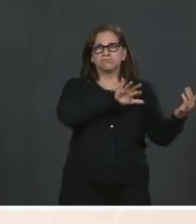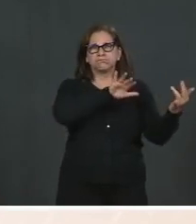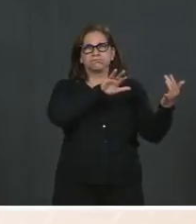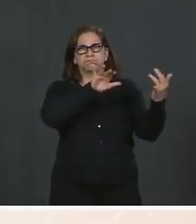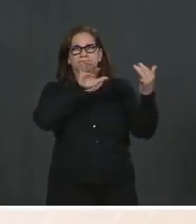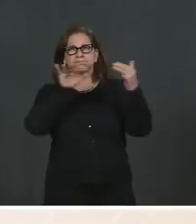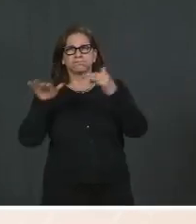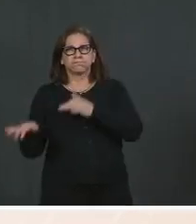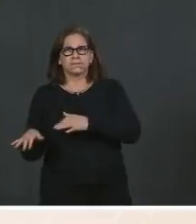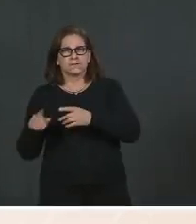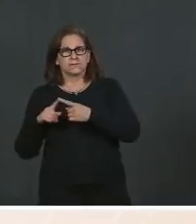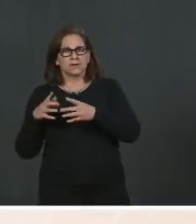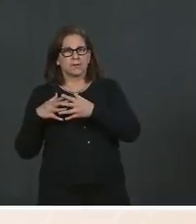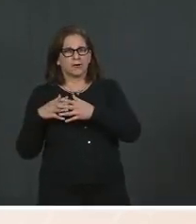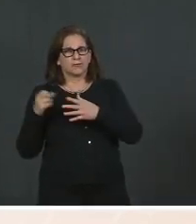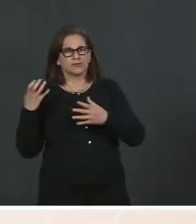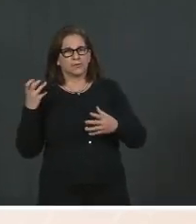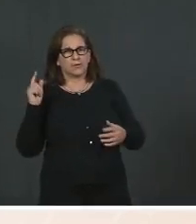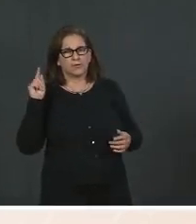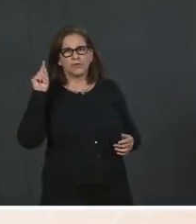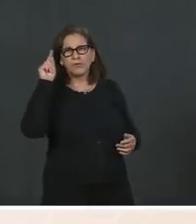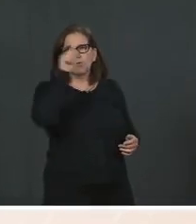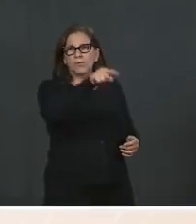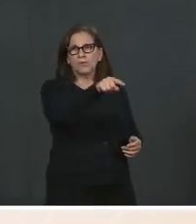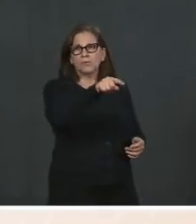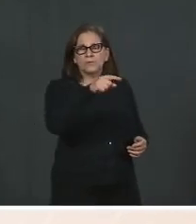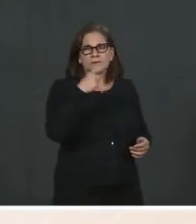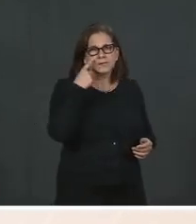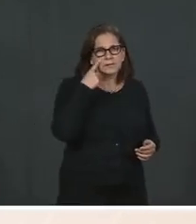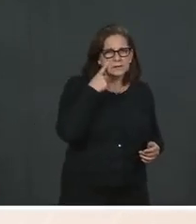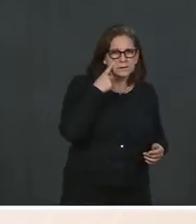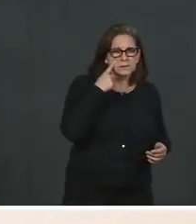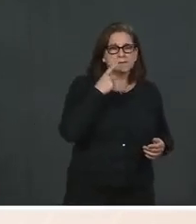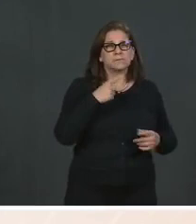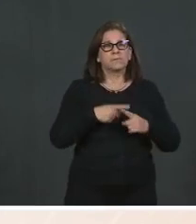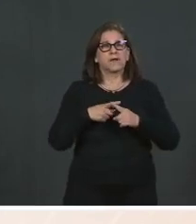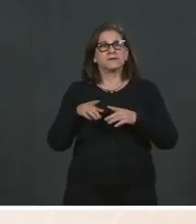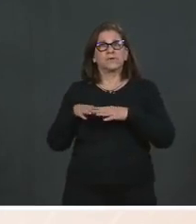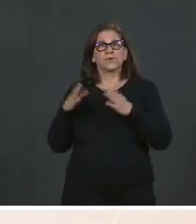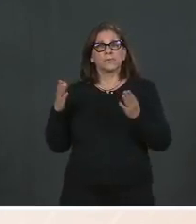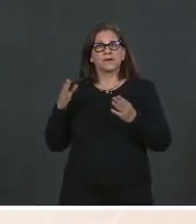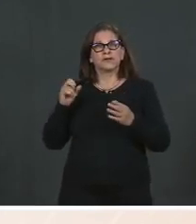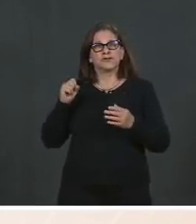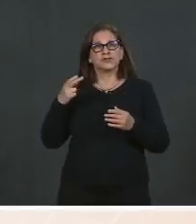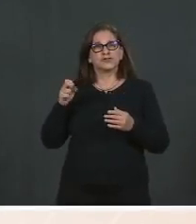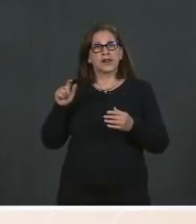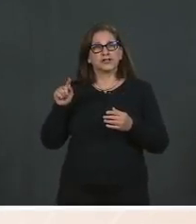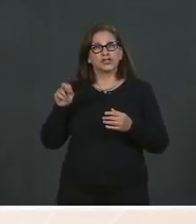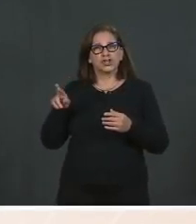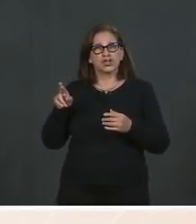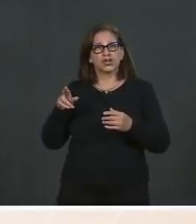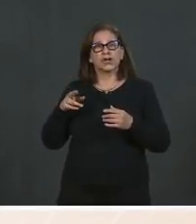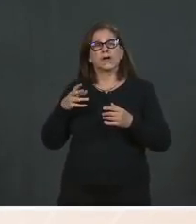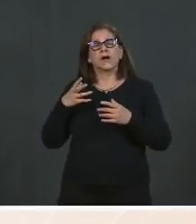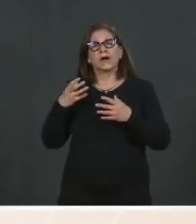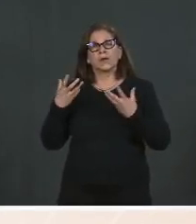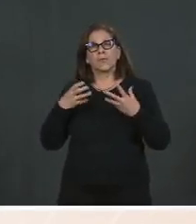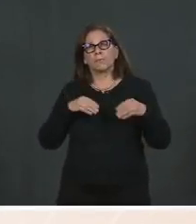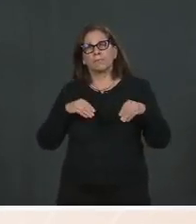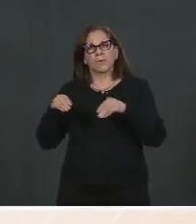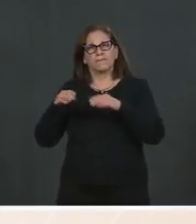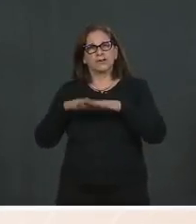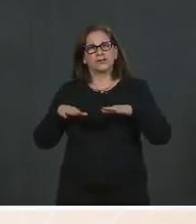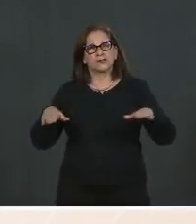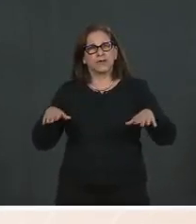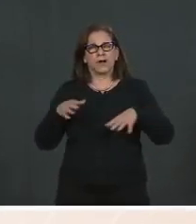shelters, ensuring we're moving kids out of Border Patrol facilities. That is really under the purview of the Department of Homeland Security and HHS. And they will all